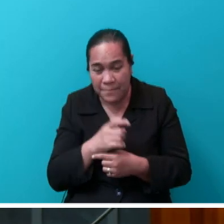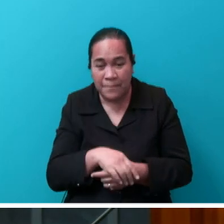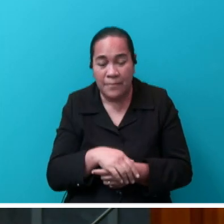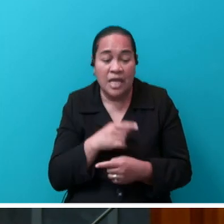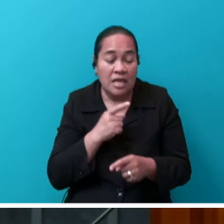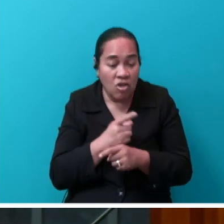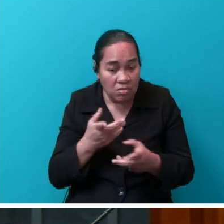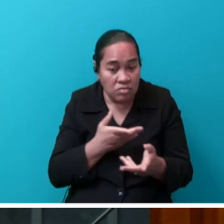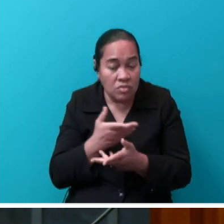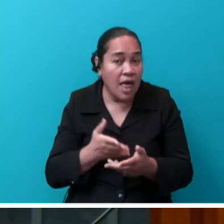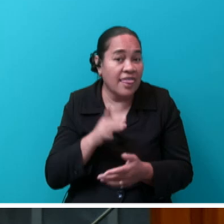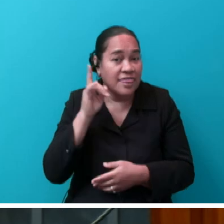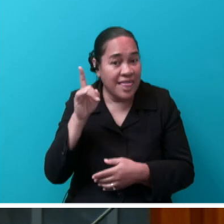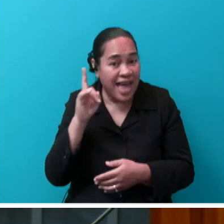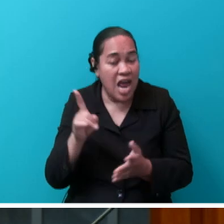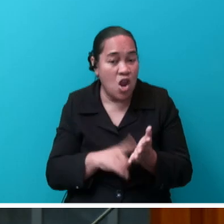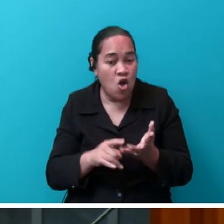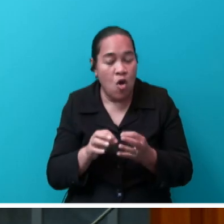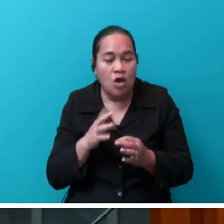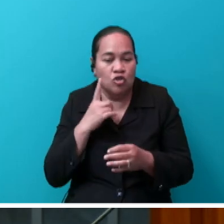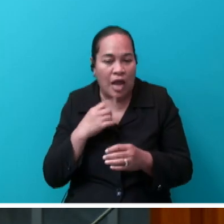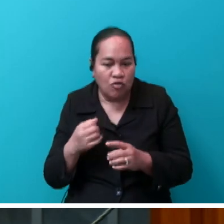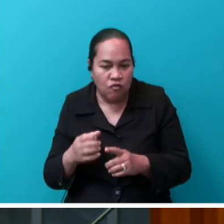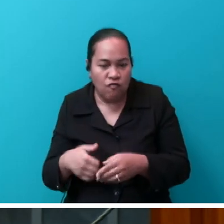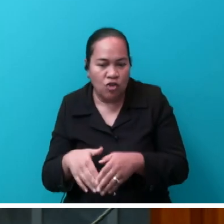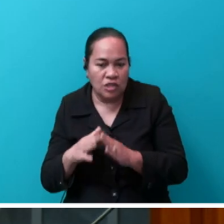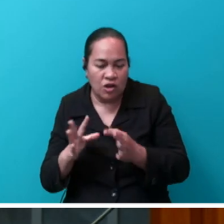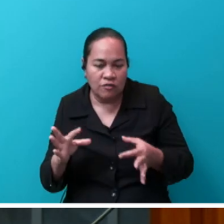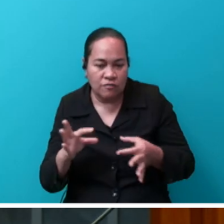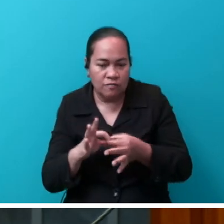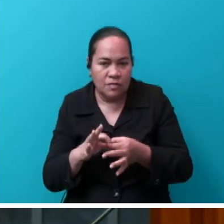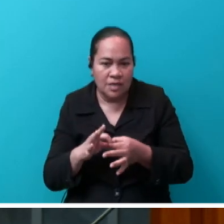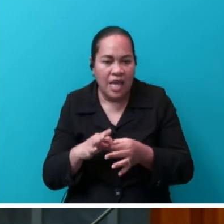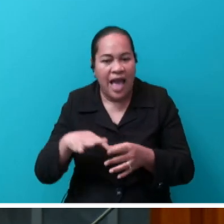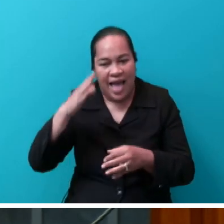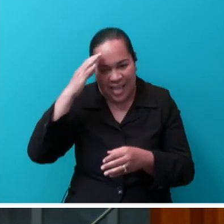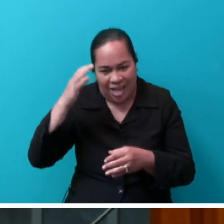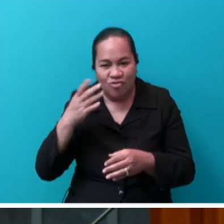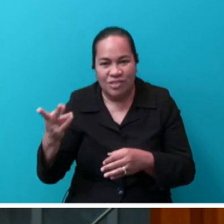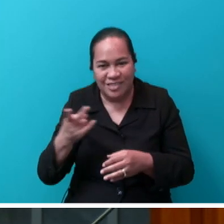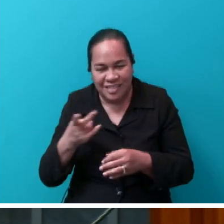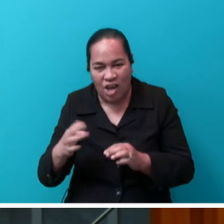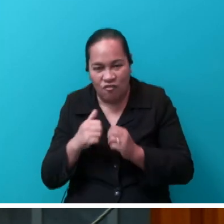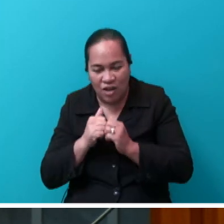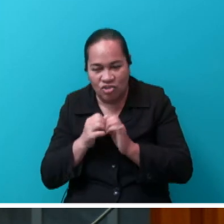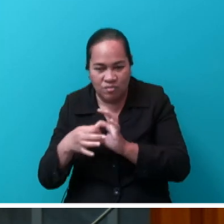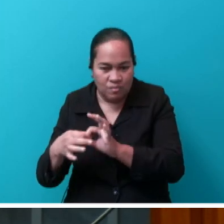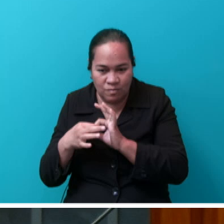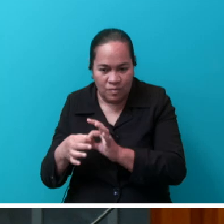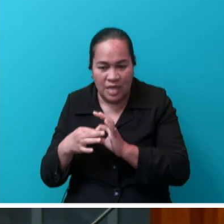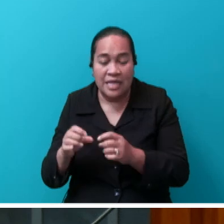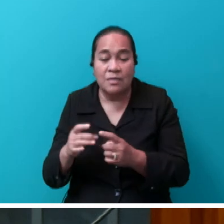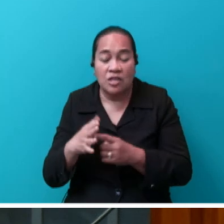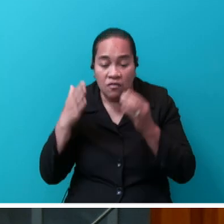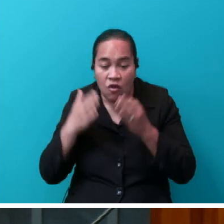sir, held in Luban for the fostering and enhancing of the bilateral relations between the two countries through vocational training in